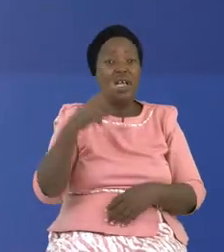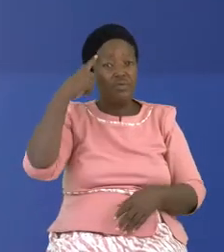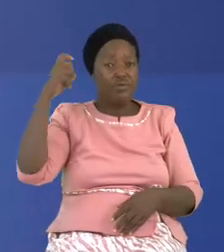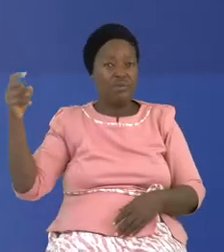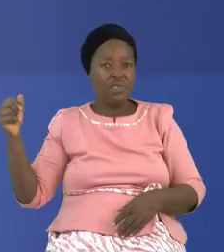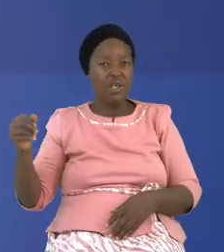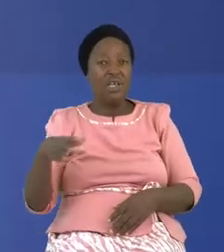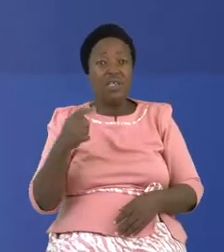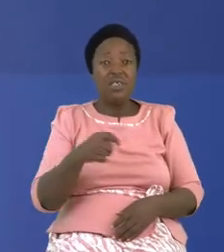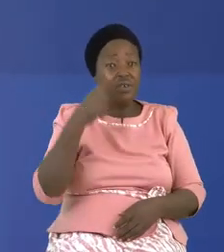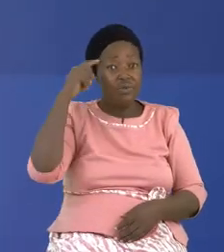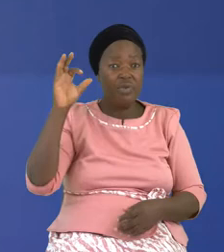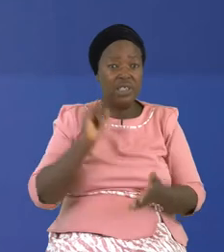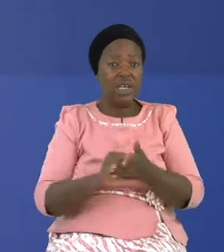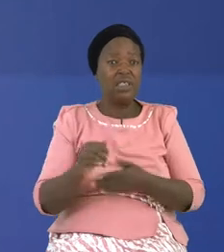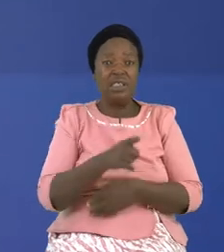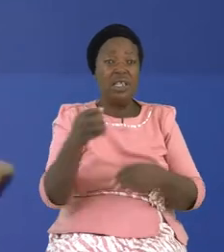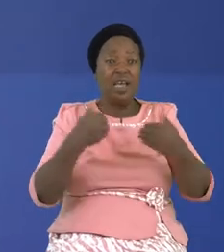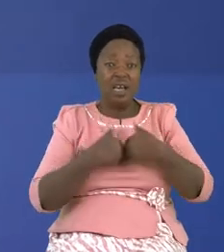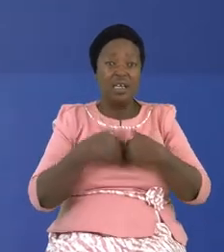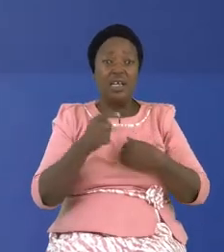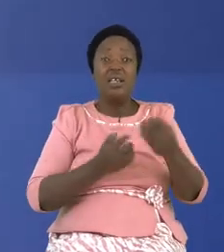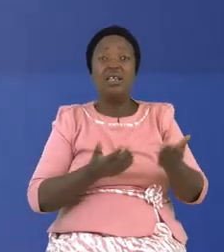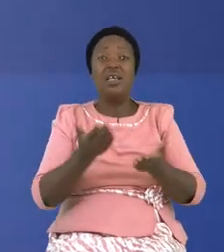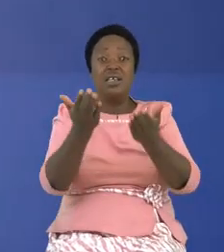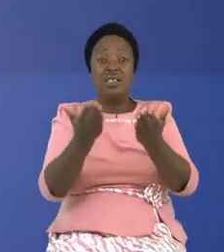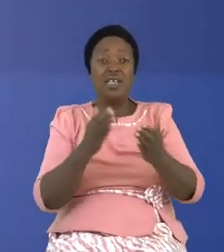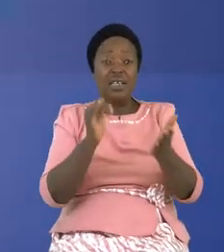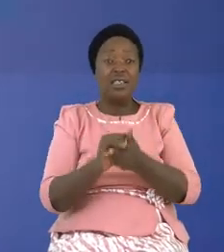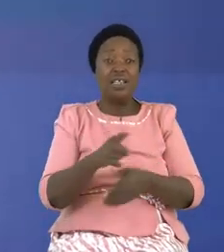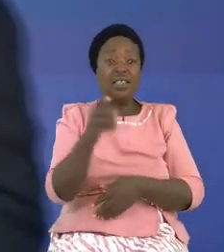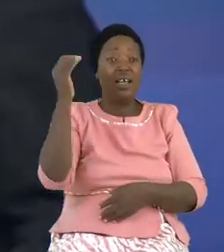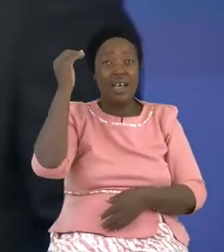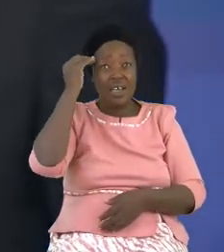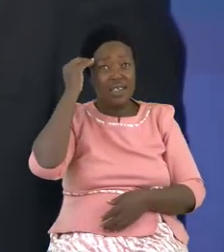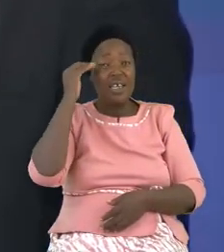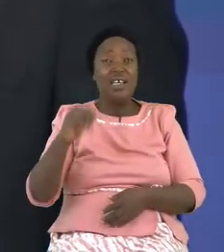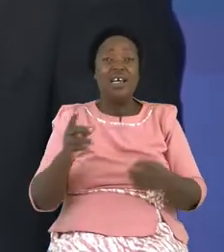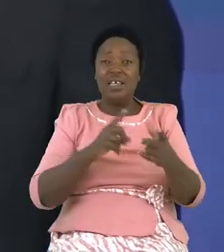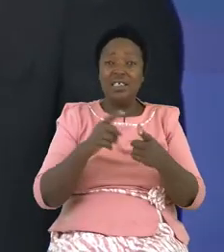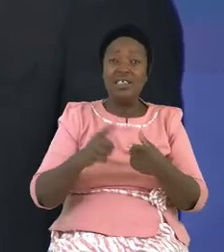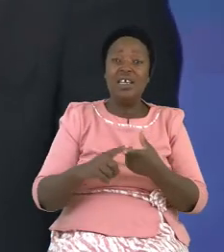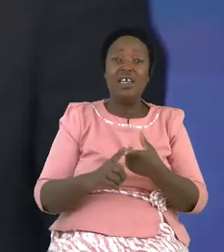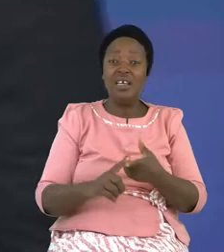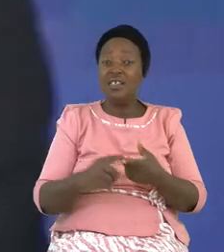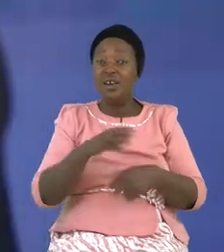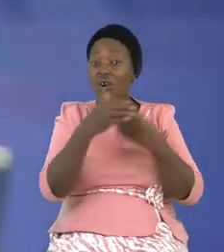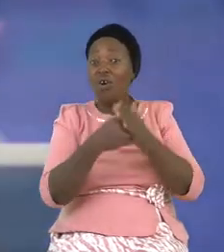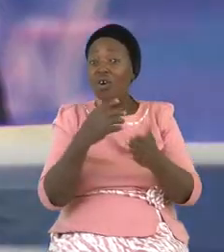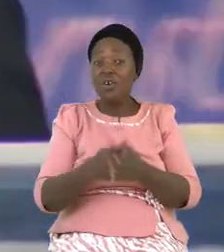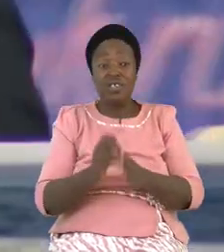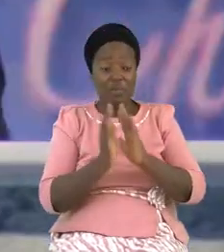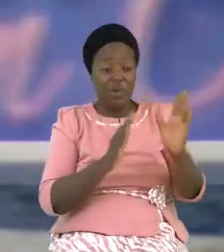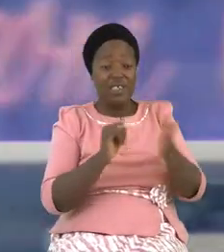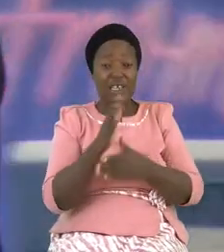the desires they had, the ambition they had, and the sin aspiration. I want